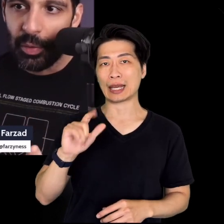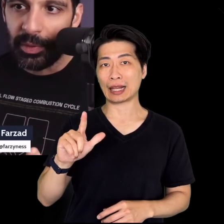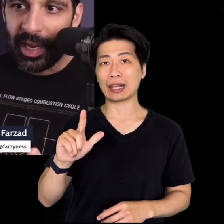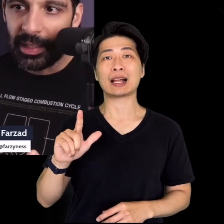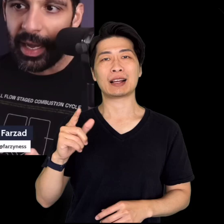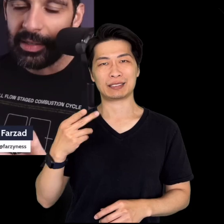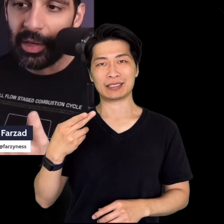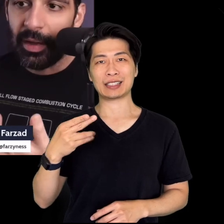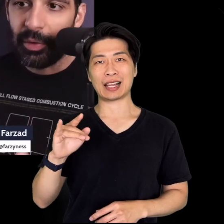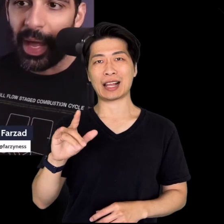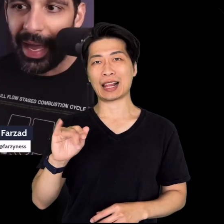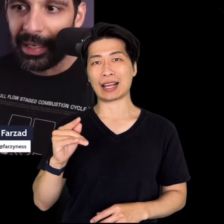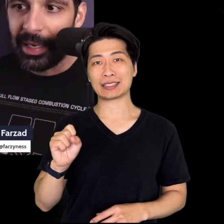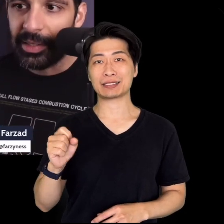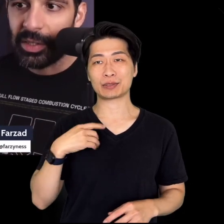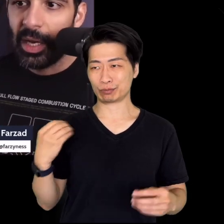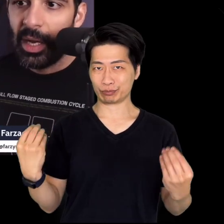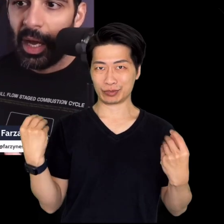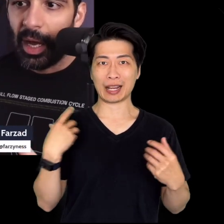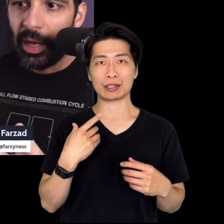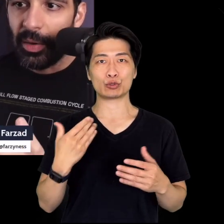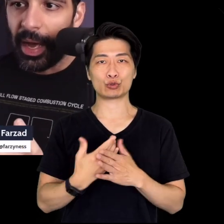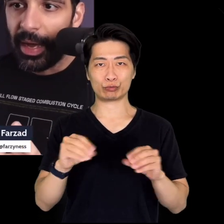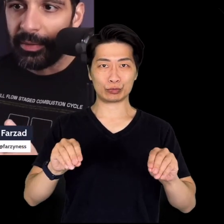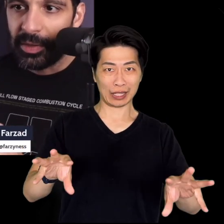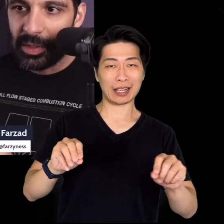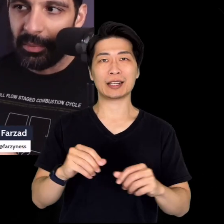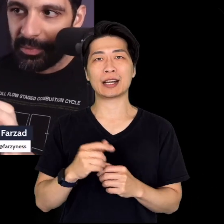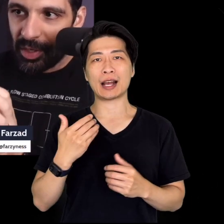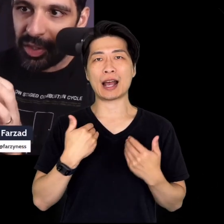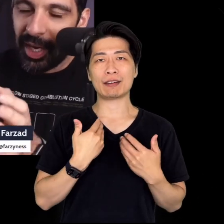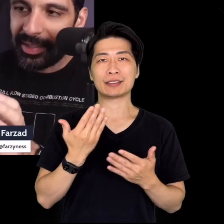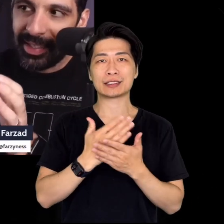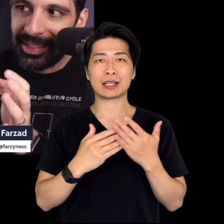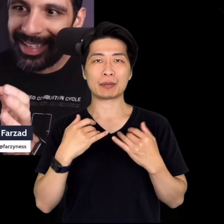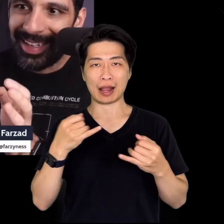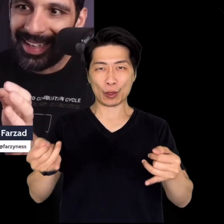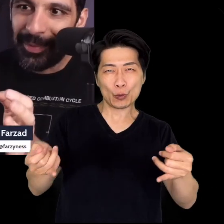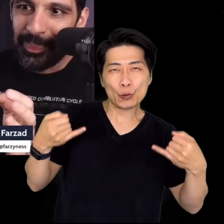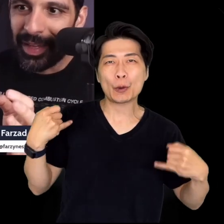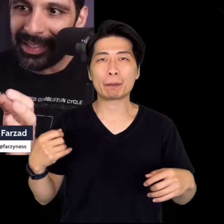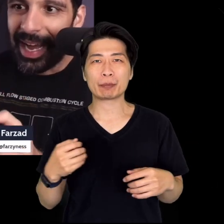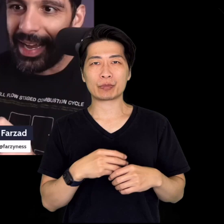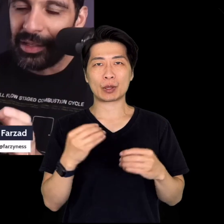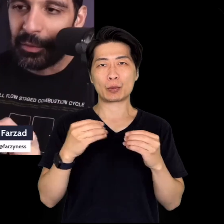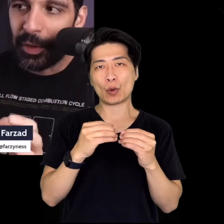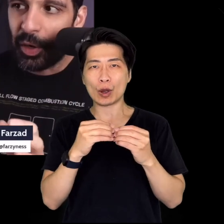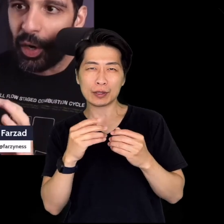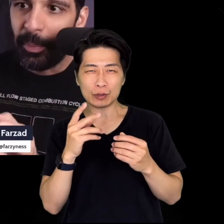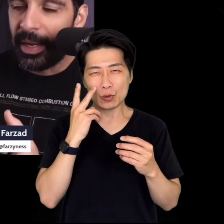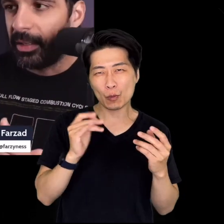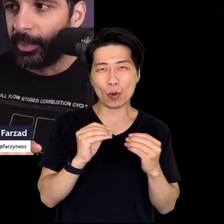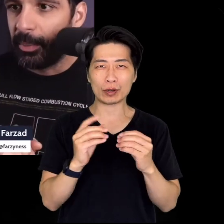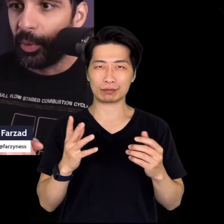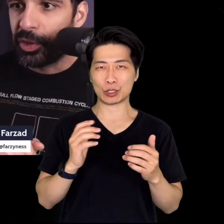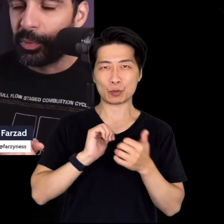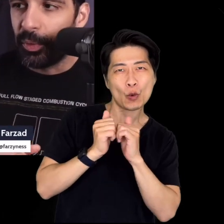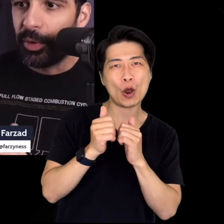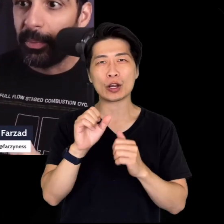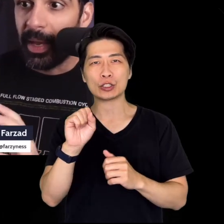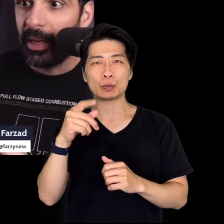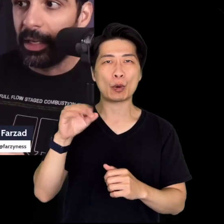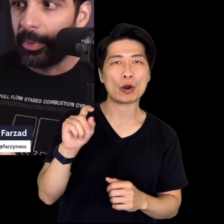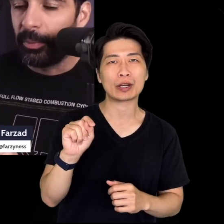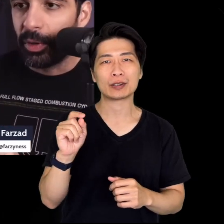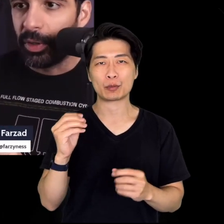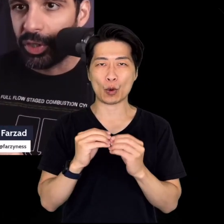have new taillights, you have new headlights, you have some, tucked in lines for the car, making it a little bit more